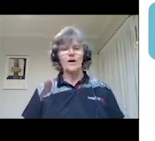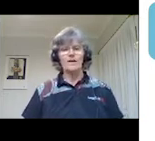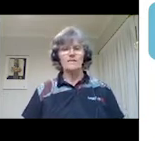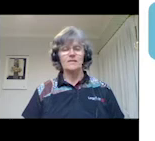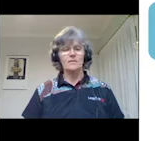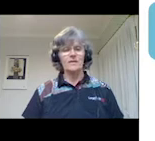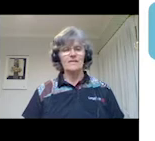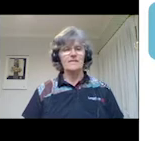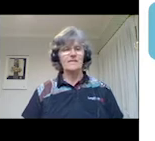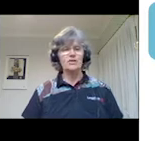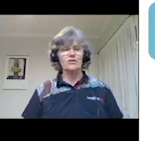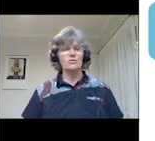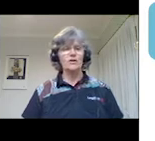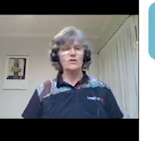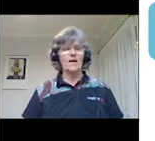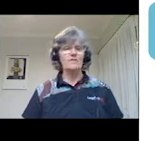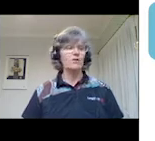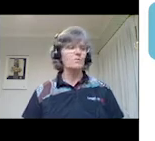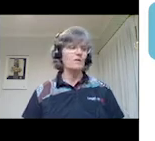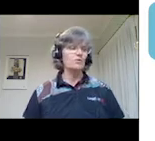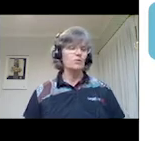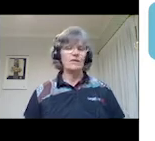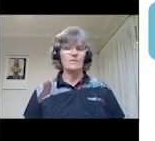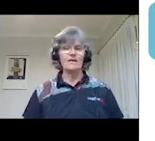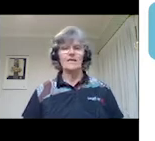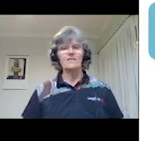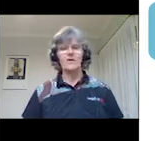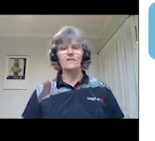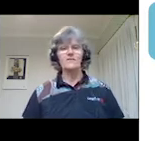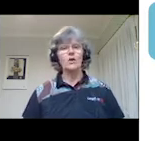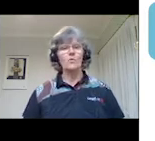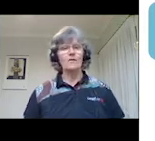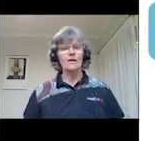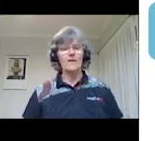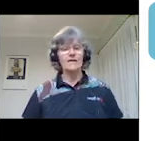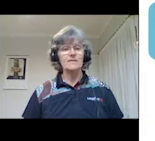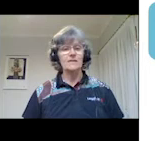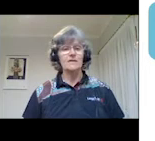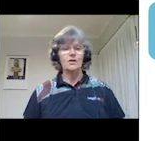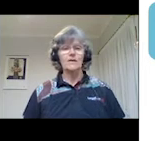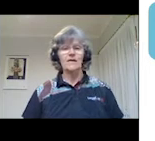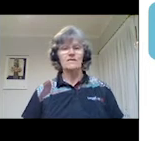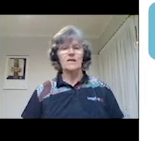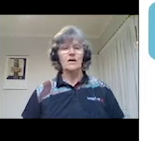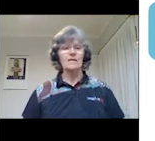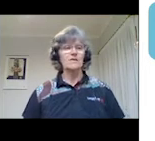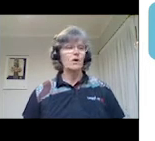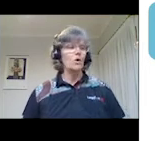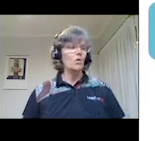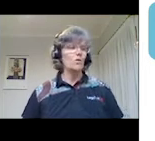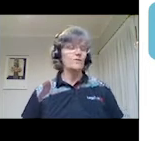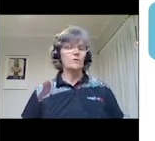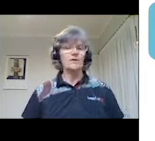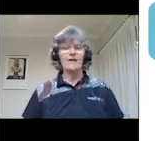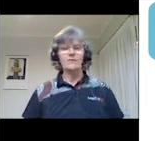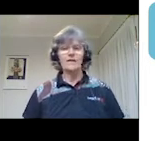of fines that the police can issue. So you may have heard people talking about getting fines for not wearing a mask when outside,